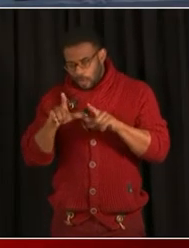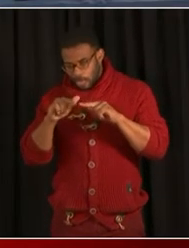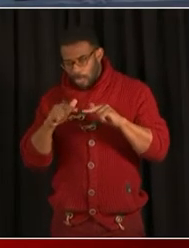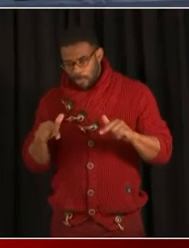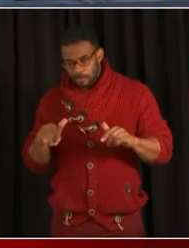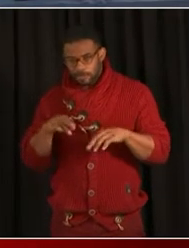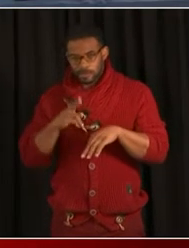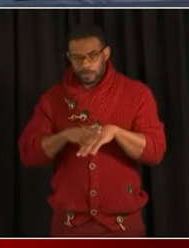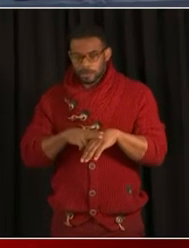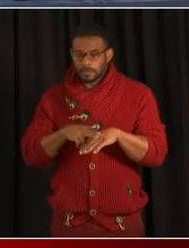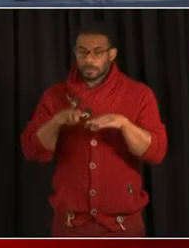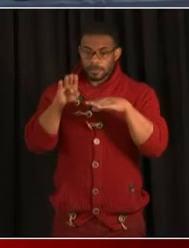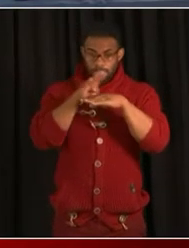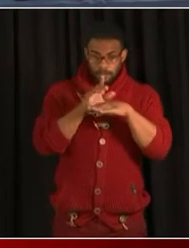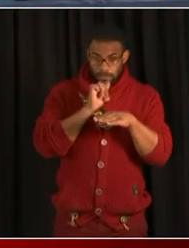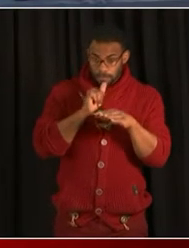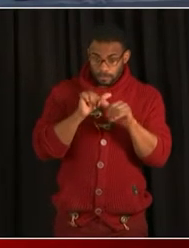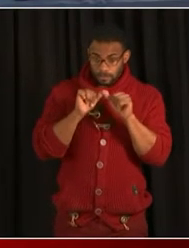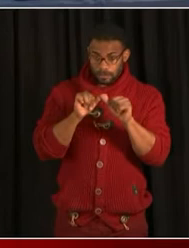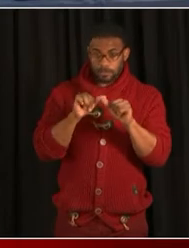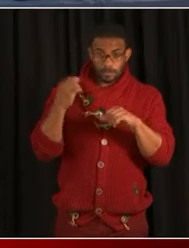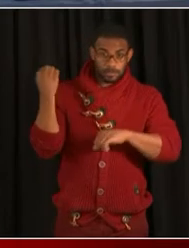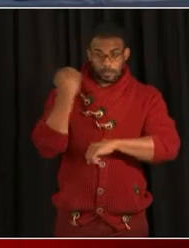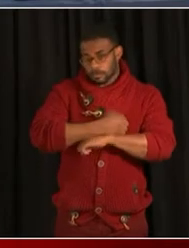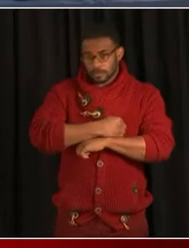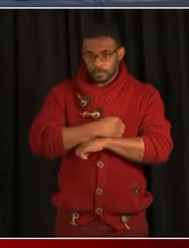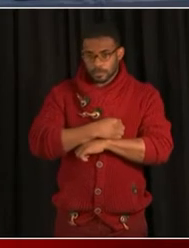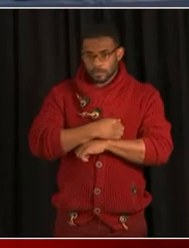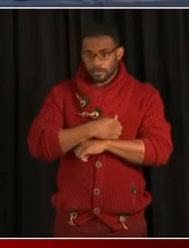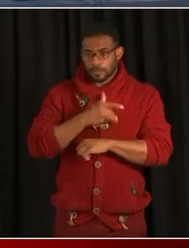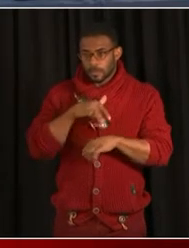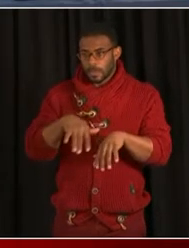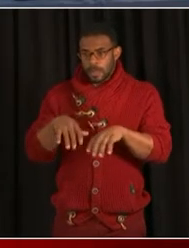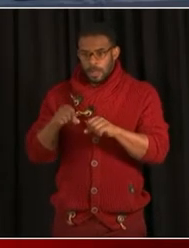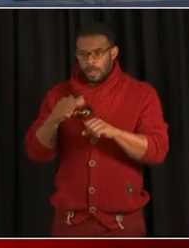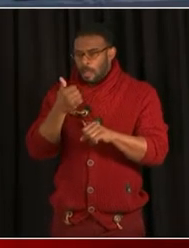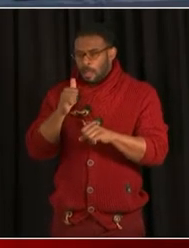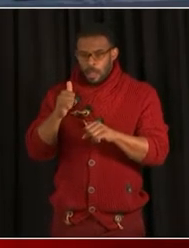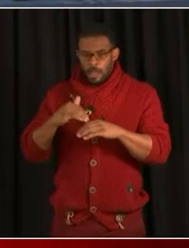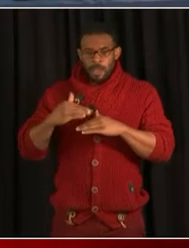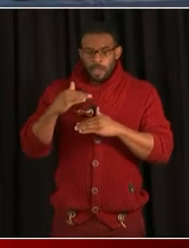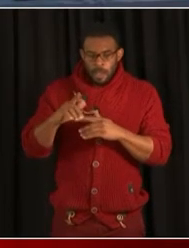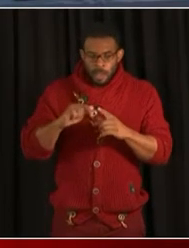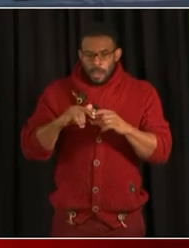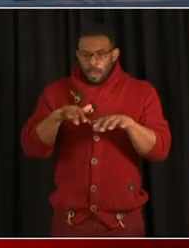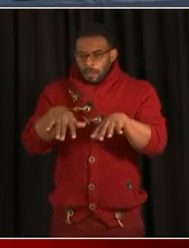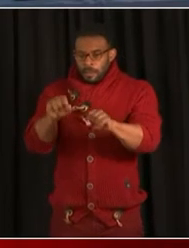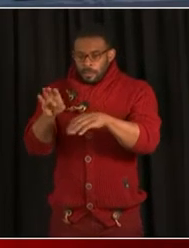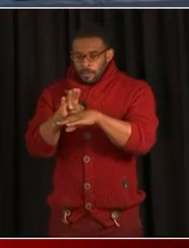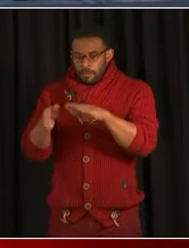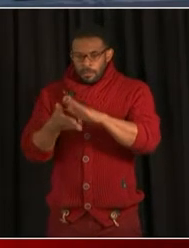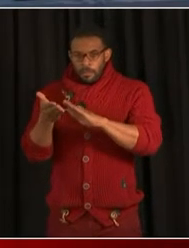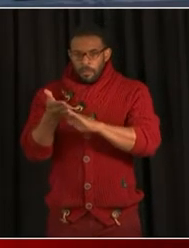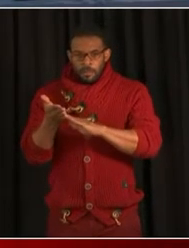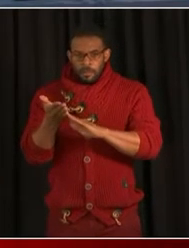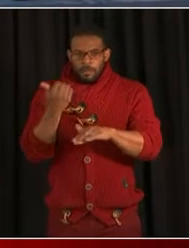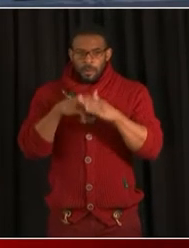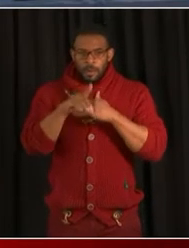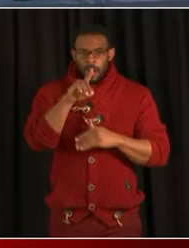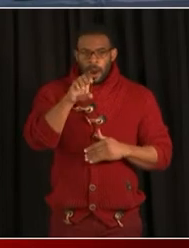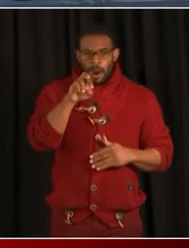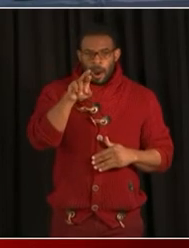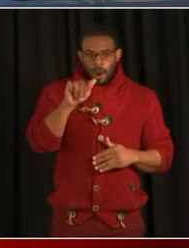license and such. Businesses that are permanently closed and have taken any steps to cease business operations